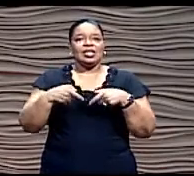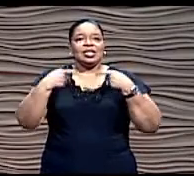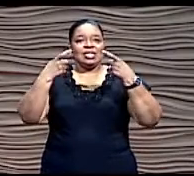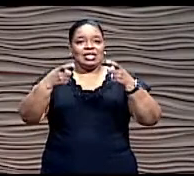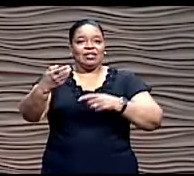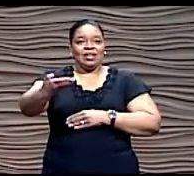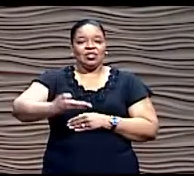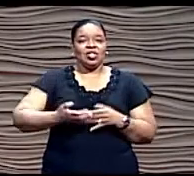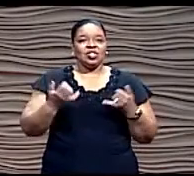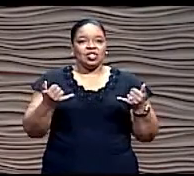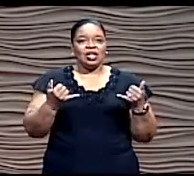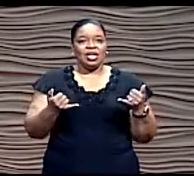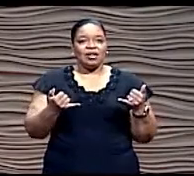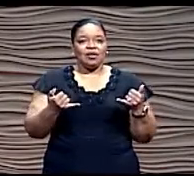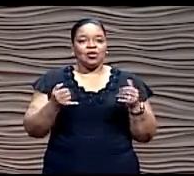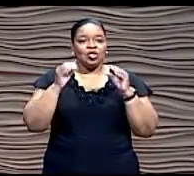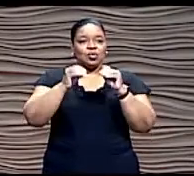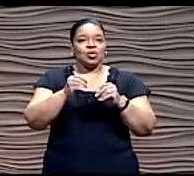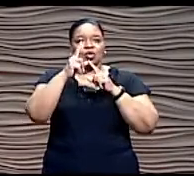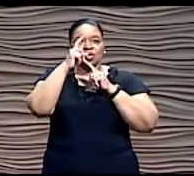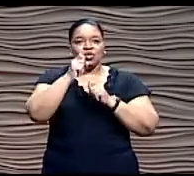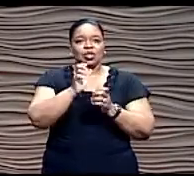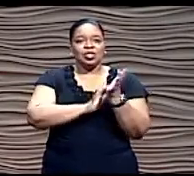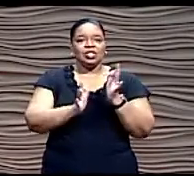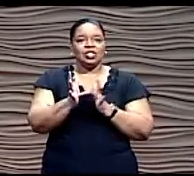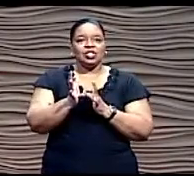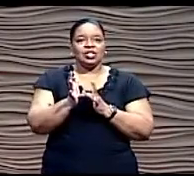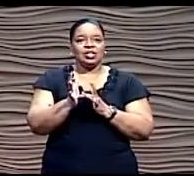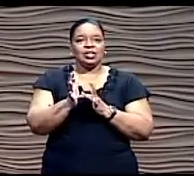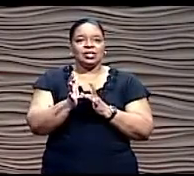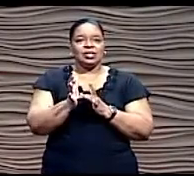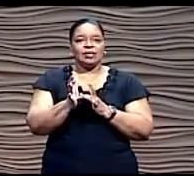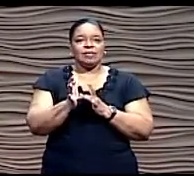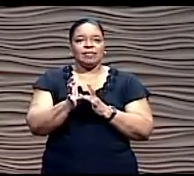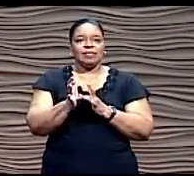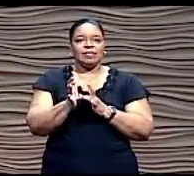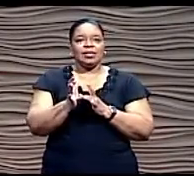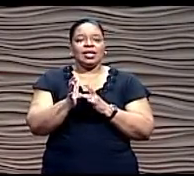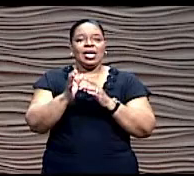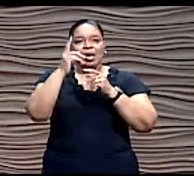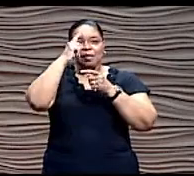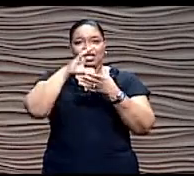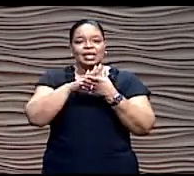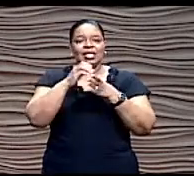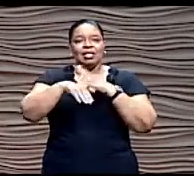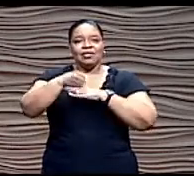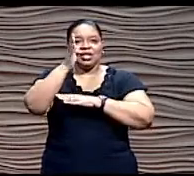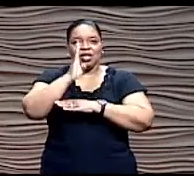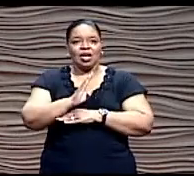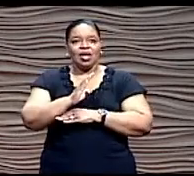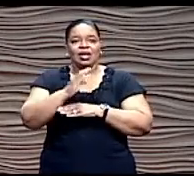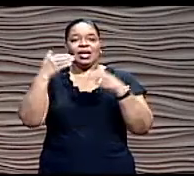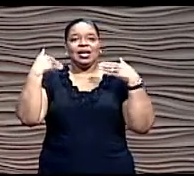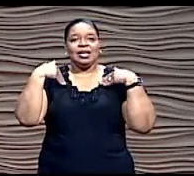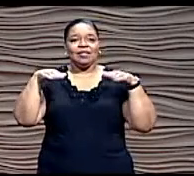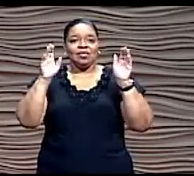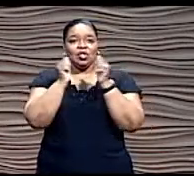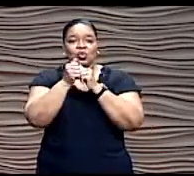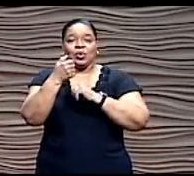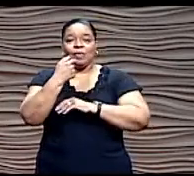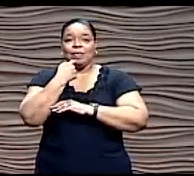to you to put your trust in Jesus. How do I do that, Pastor West? I believe in God. I confess with my